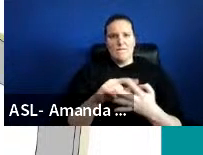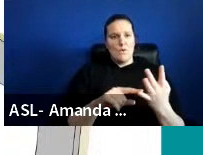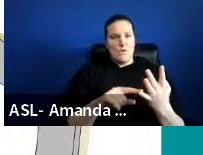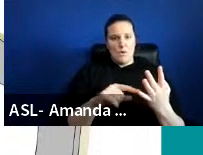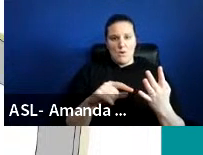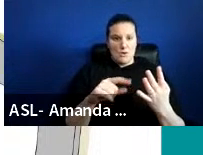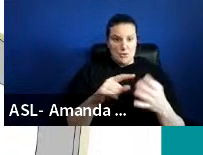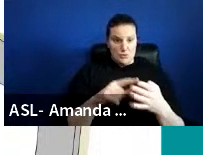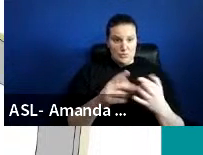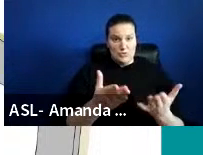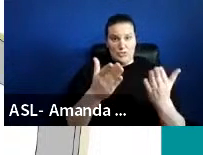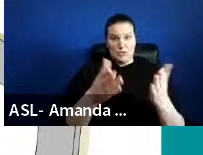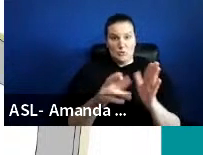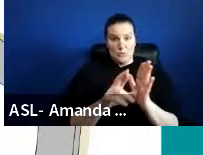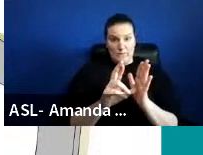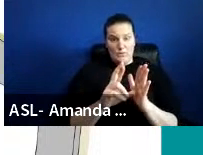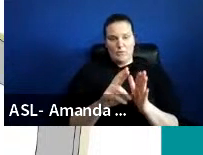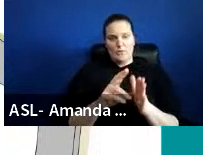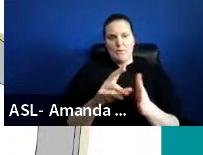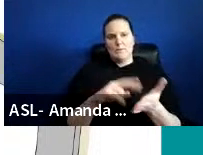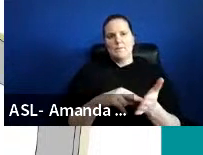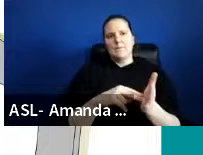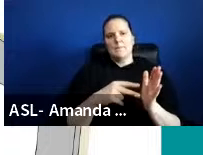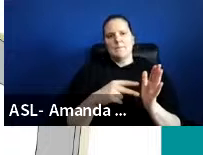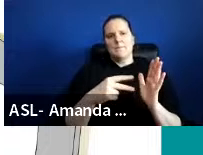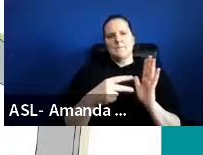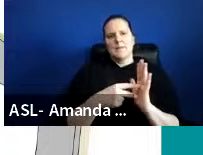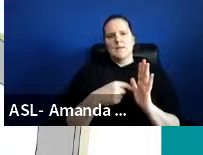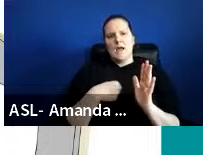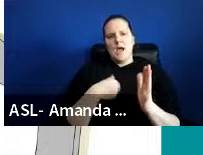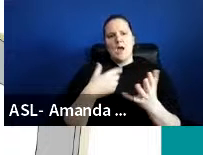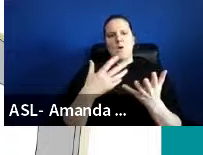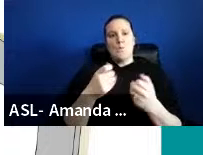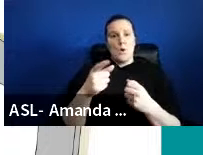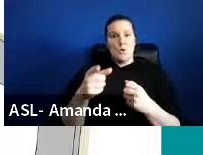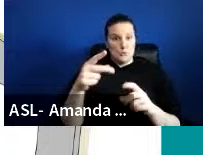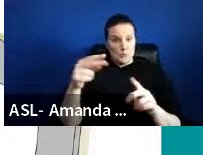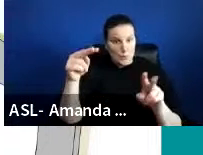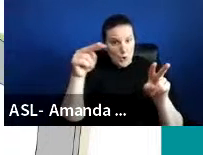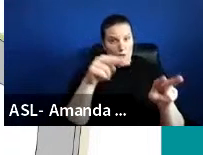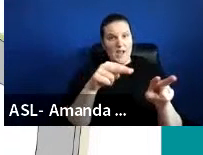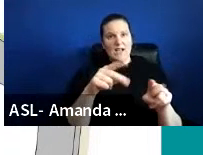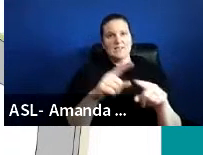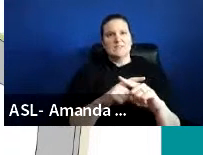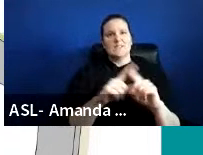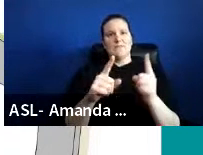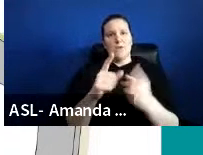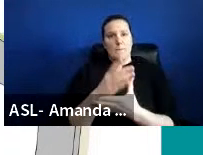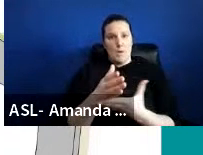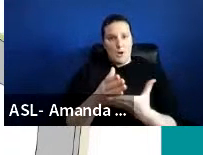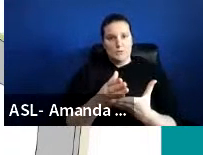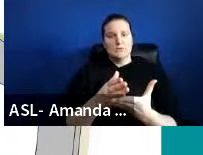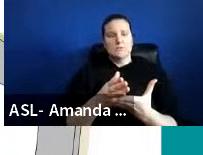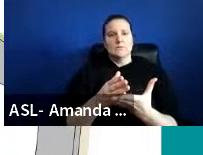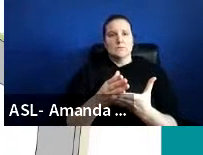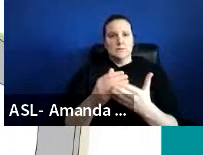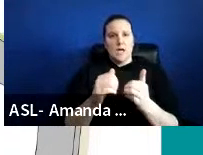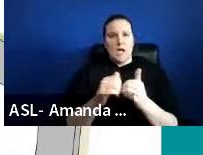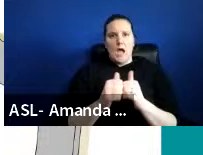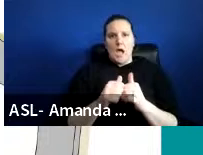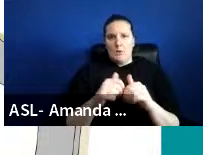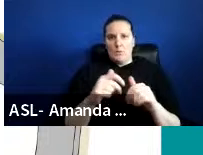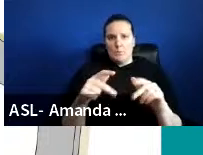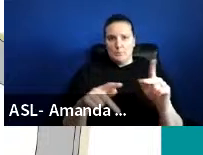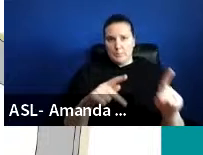to review? And basically what I want you to look at the different paths on how these